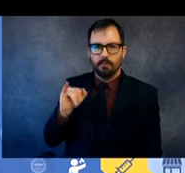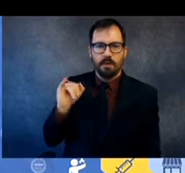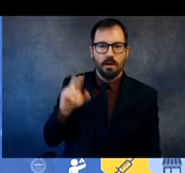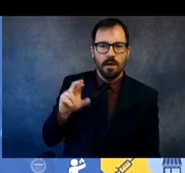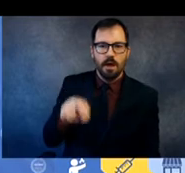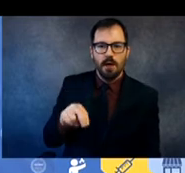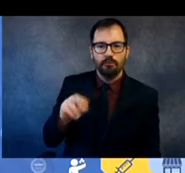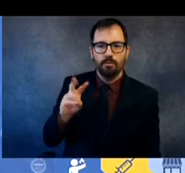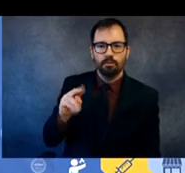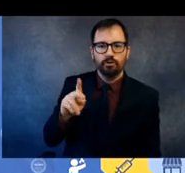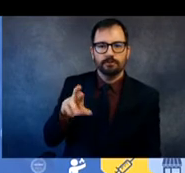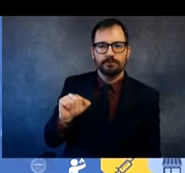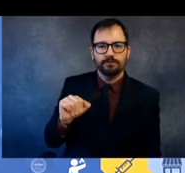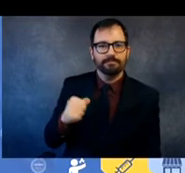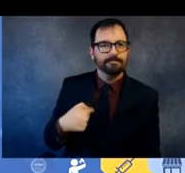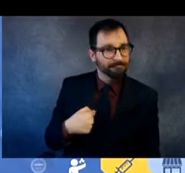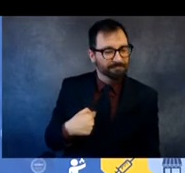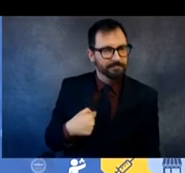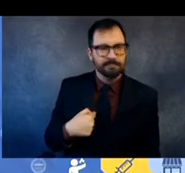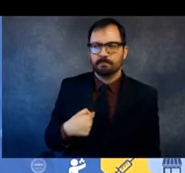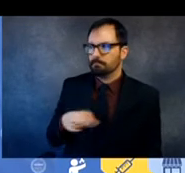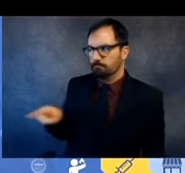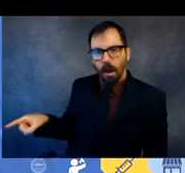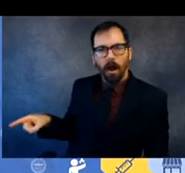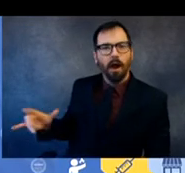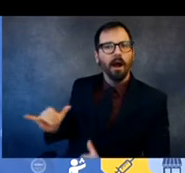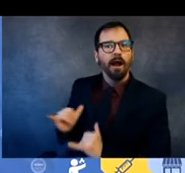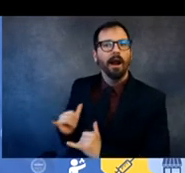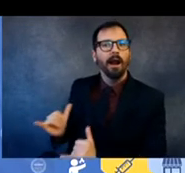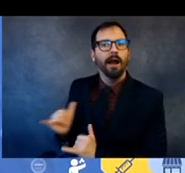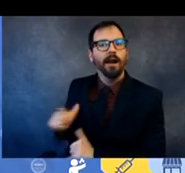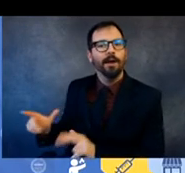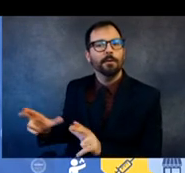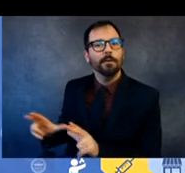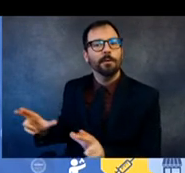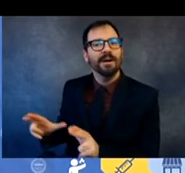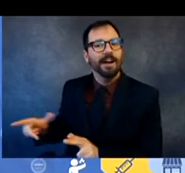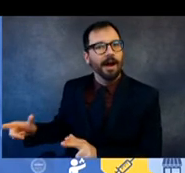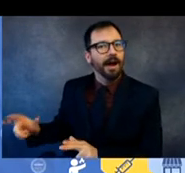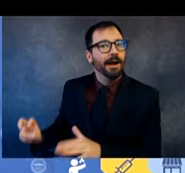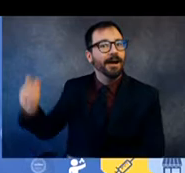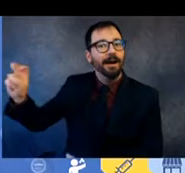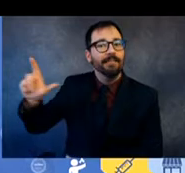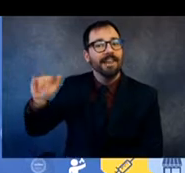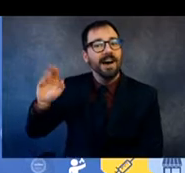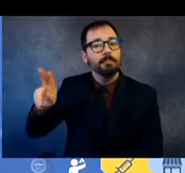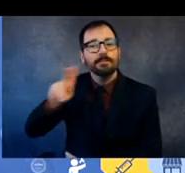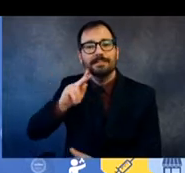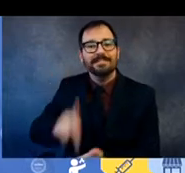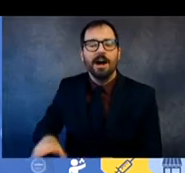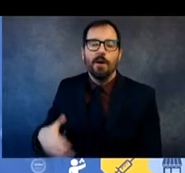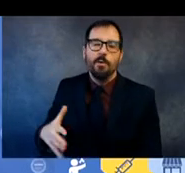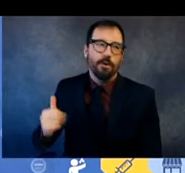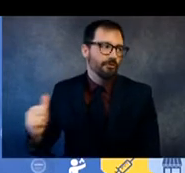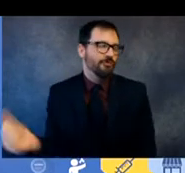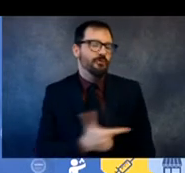as labor secretary is a point of enormous pride for all of us.